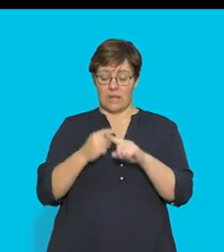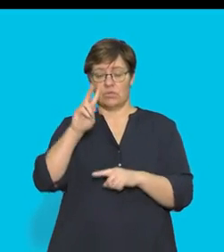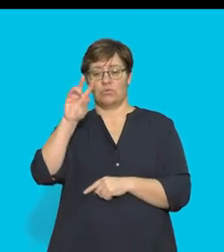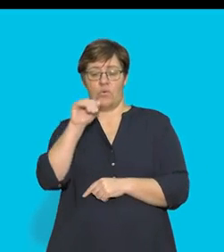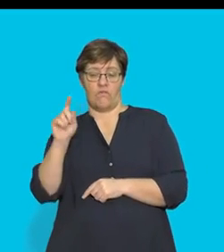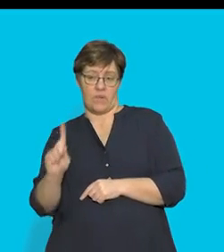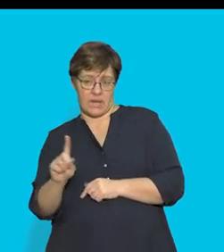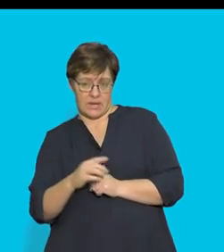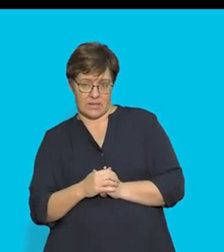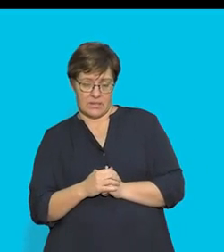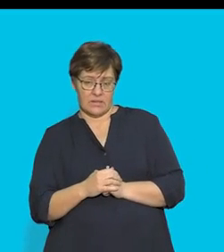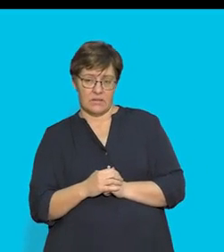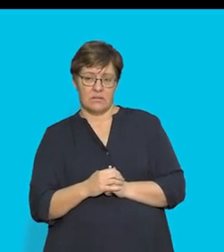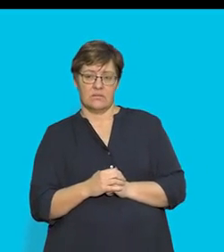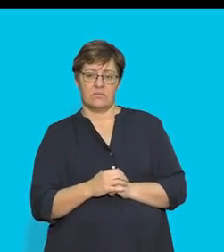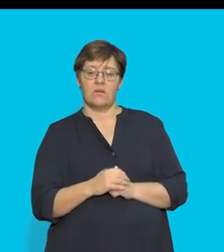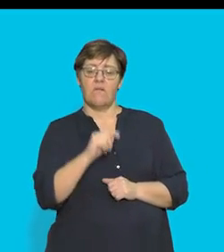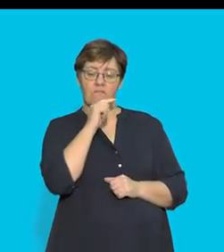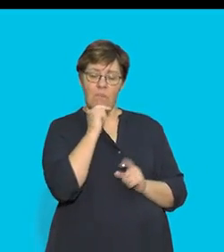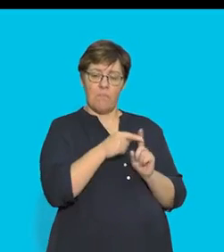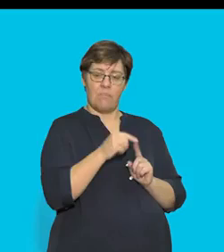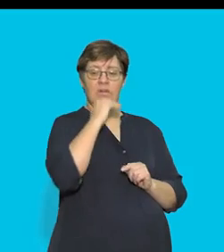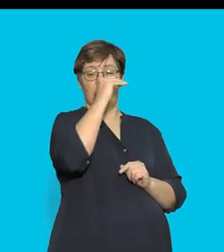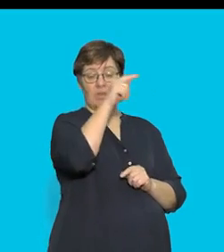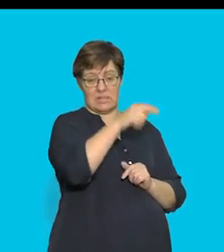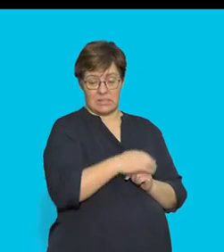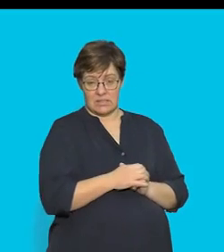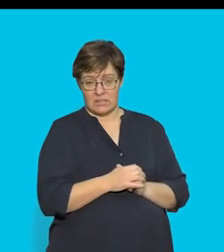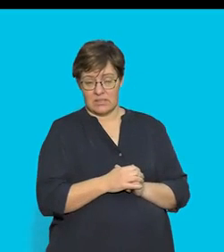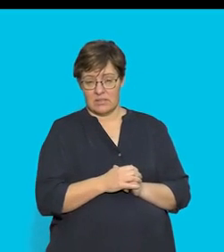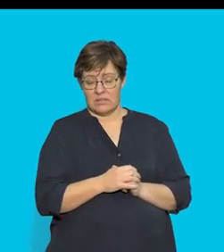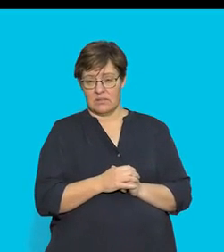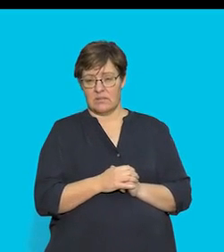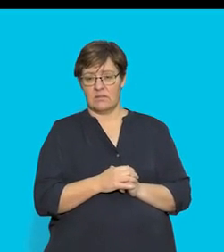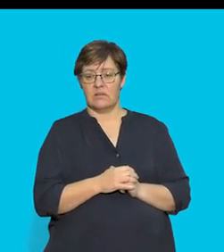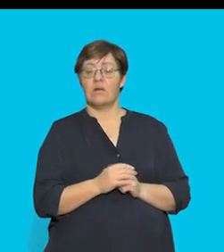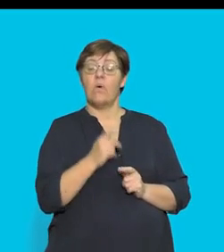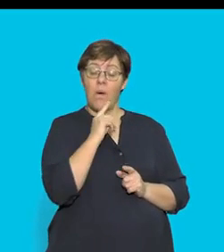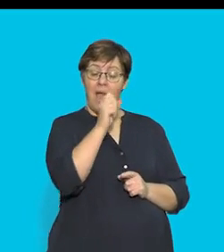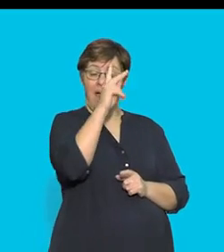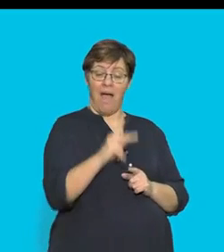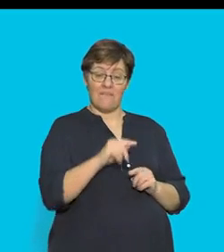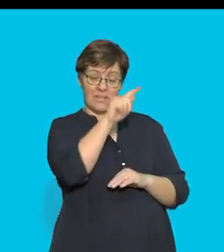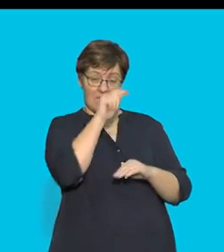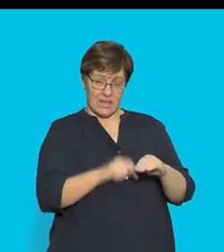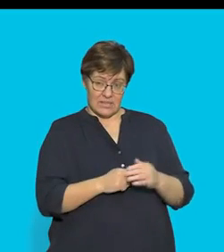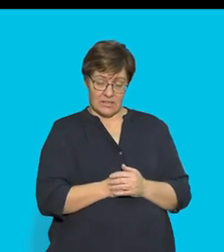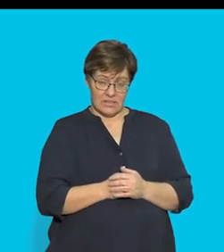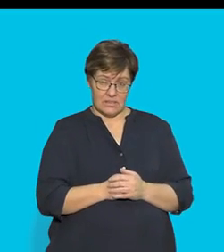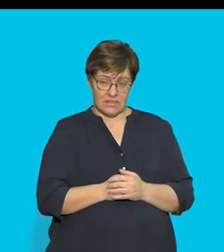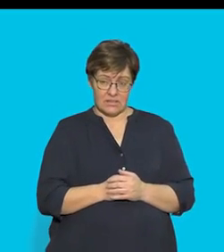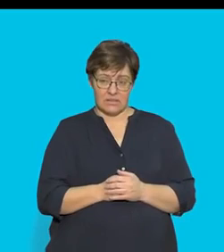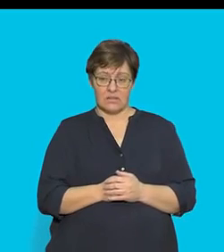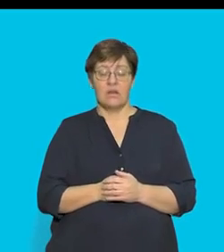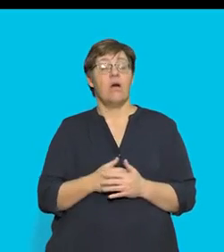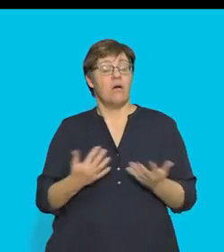came from your numerator. And remember, because we were dividing by a half, and we can divide by a half as long as we invert